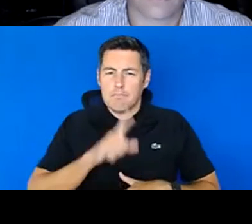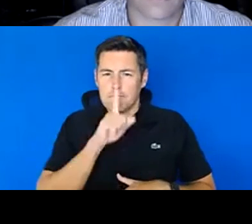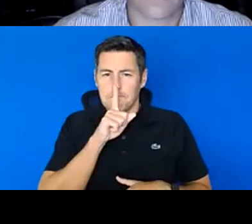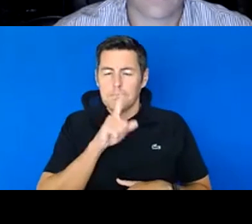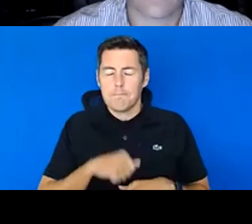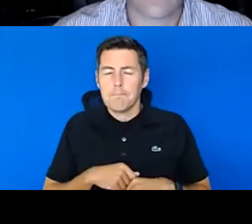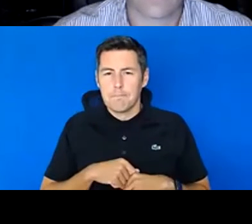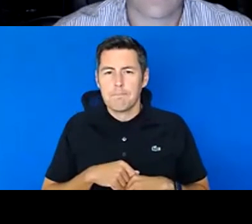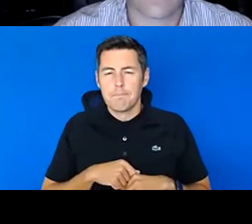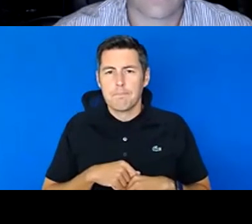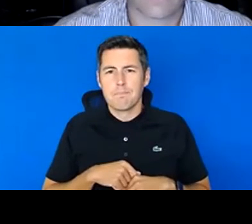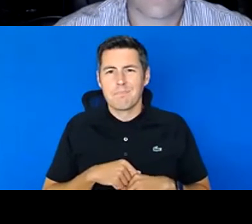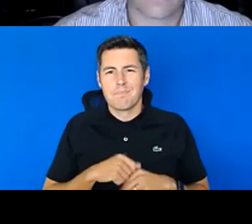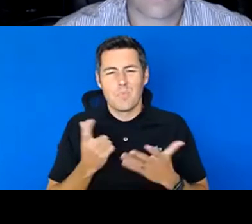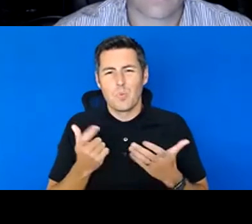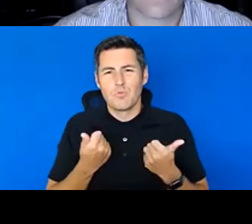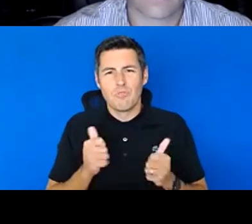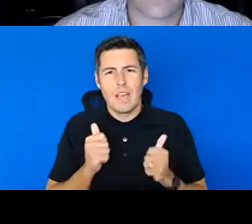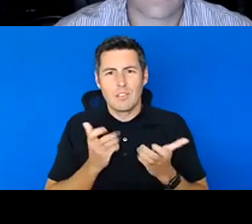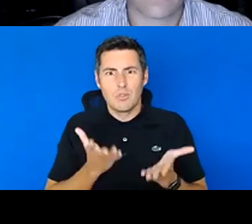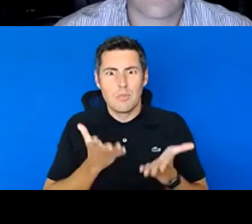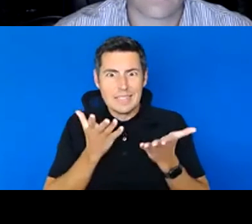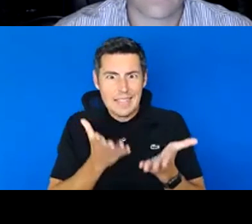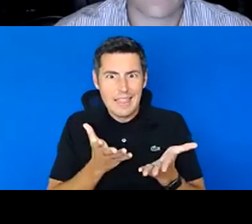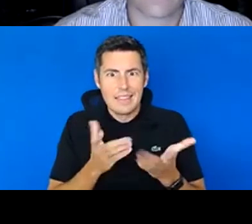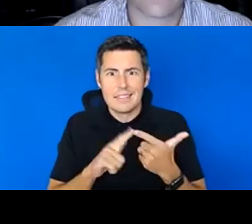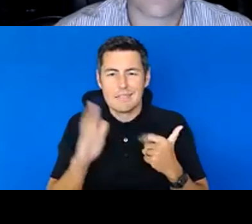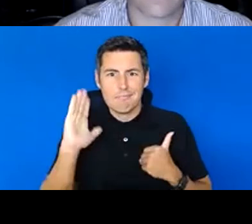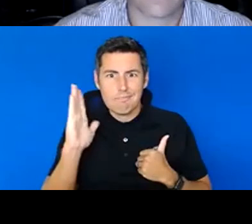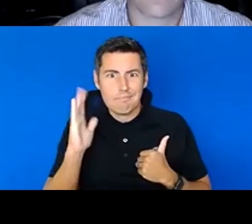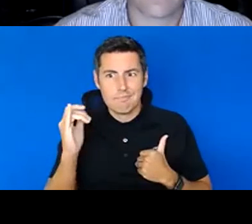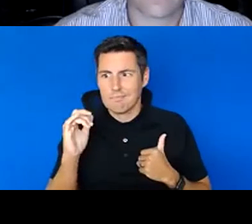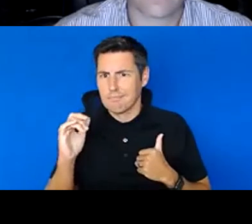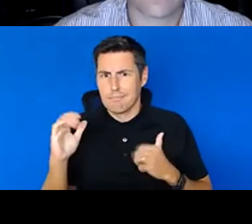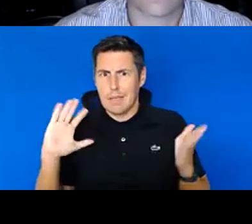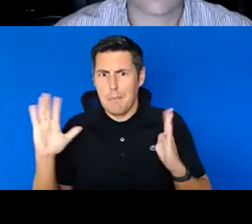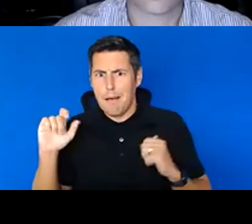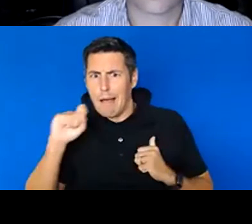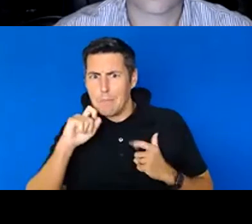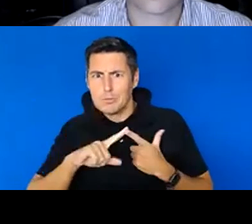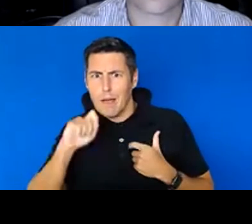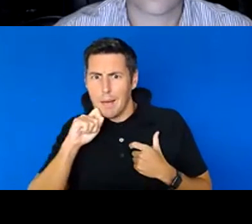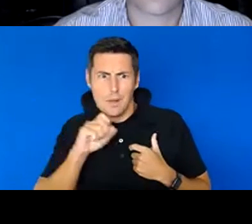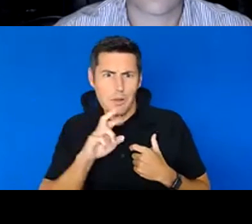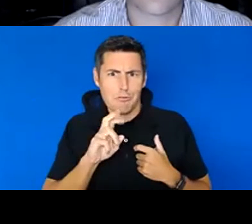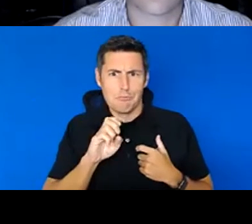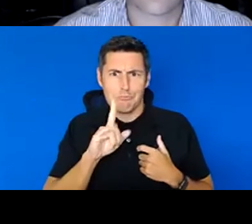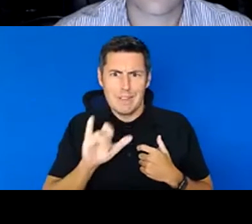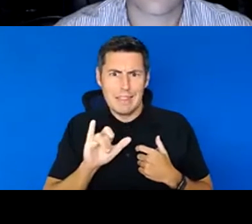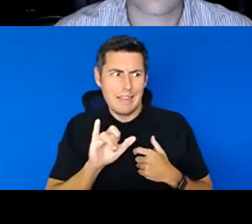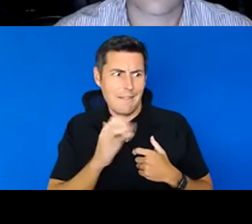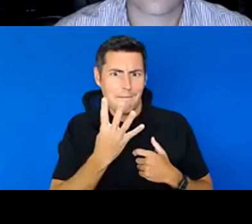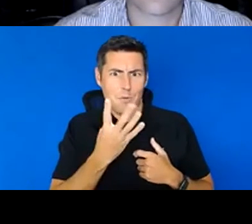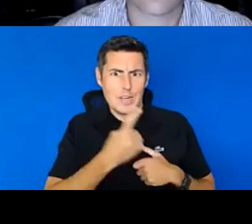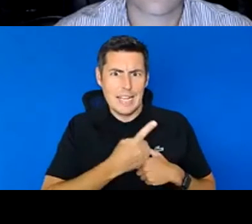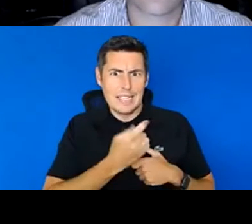just simple apples to apples. Well, if Reedley's counselors can work from home 4 days out of 5, so can FCC. Okay, and let me